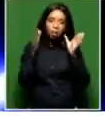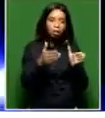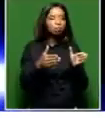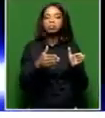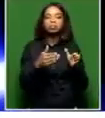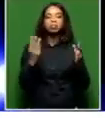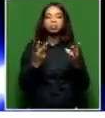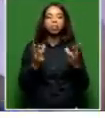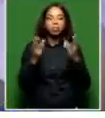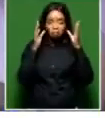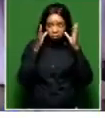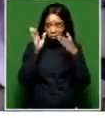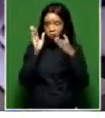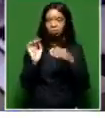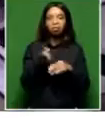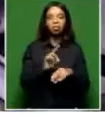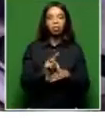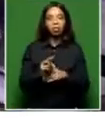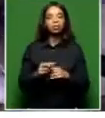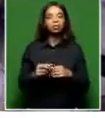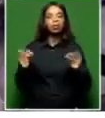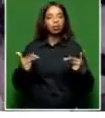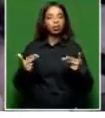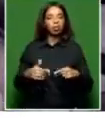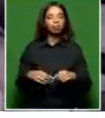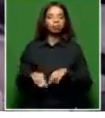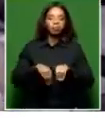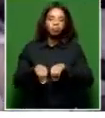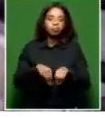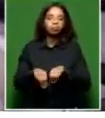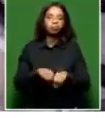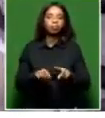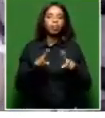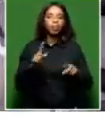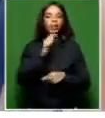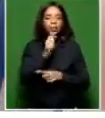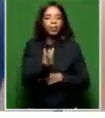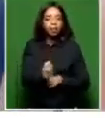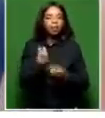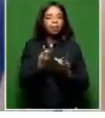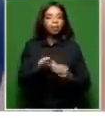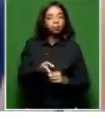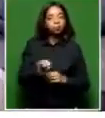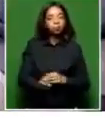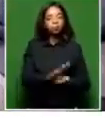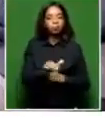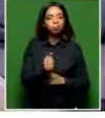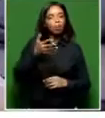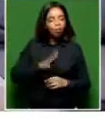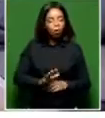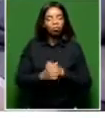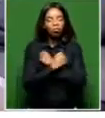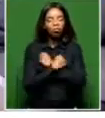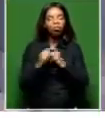for it. People are still hungry for R&B music in our country. So why not? You know what I mean? Why not give